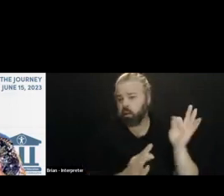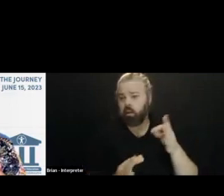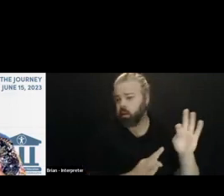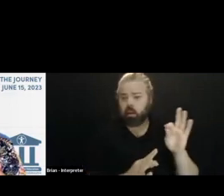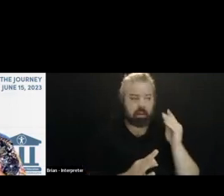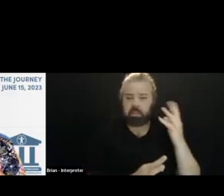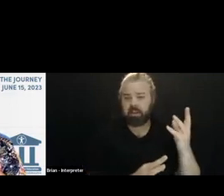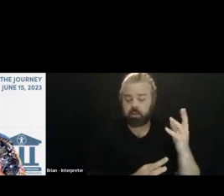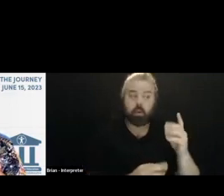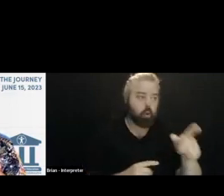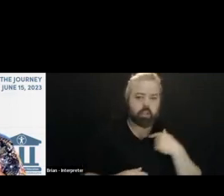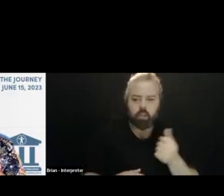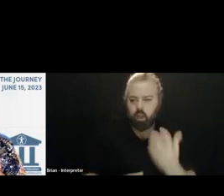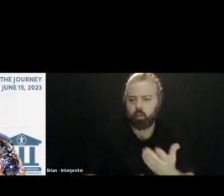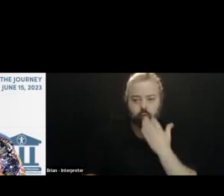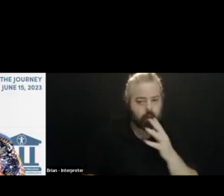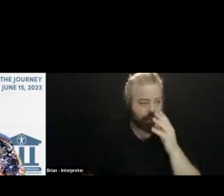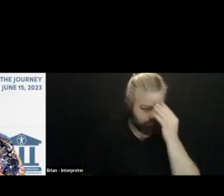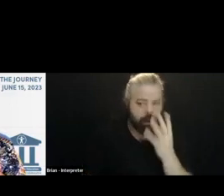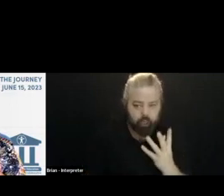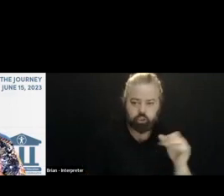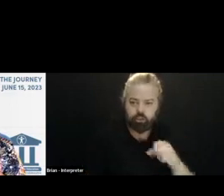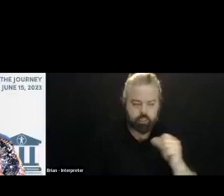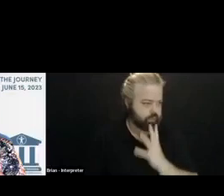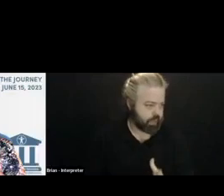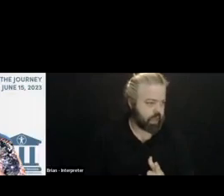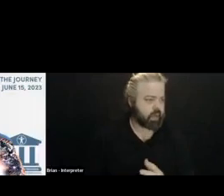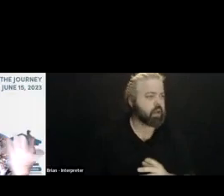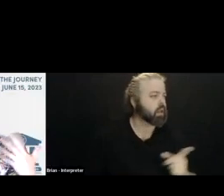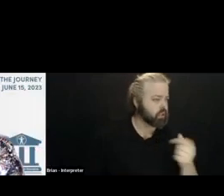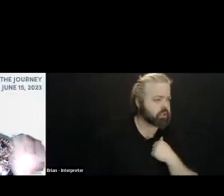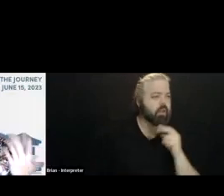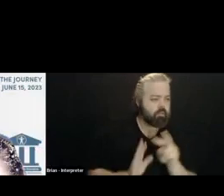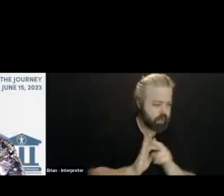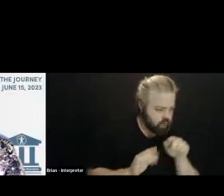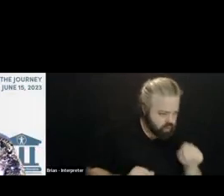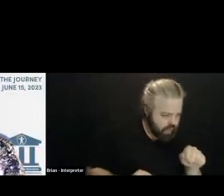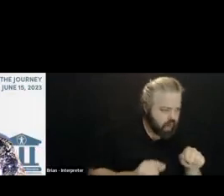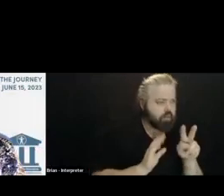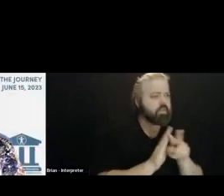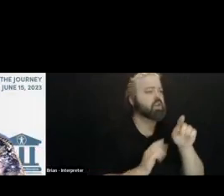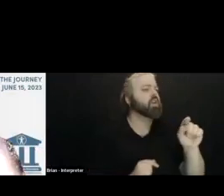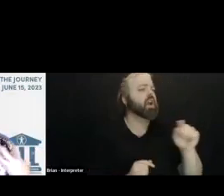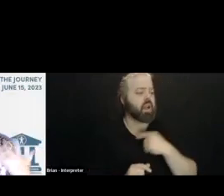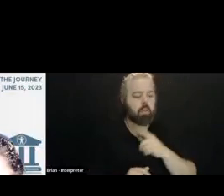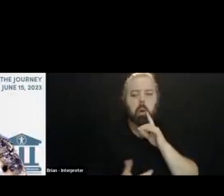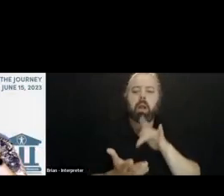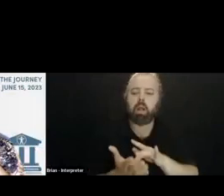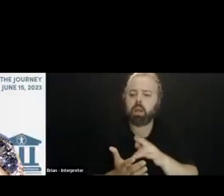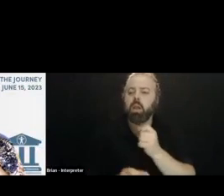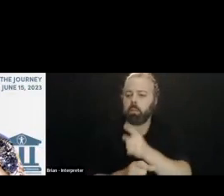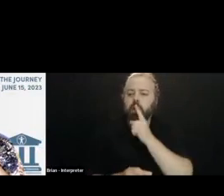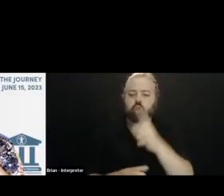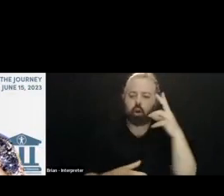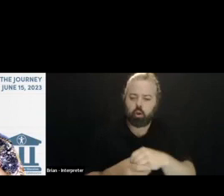fine. I do note that there's a video here, and there's also a video up here. So I might want to make sure that they have captions. But I just sort of sit back